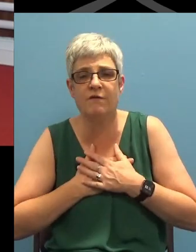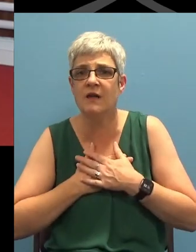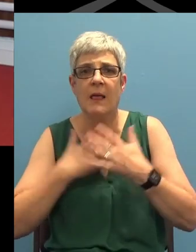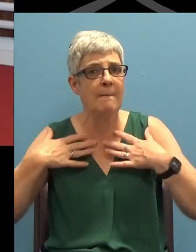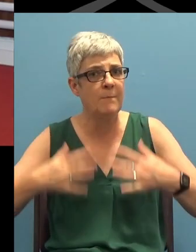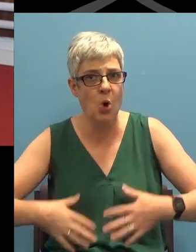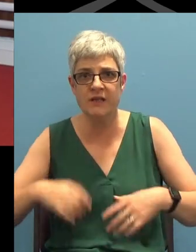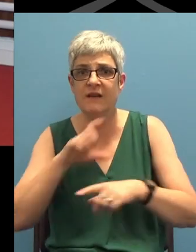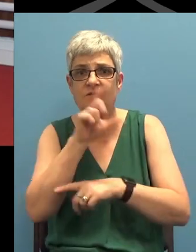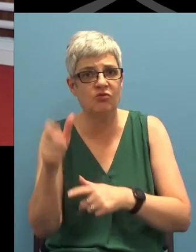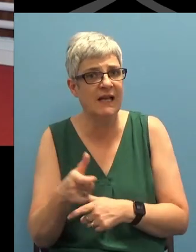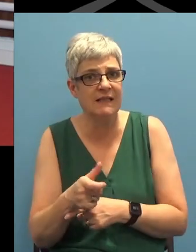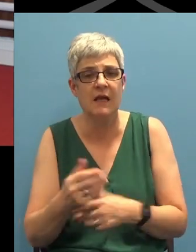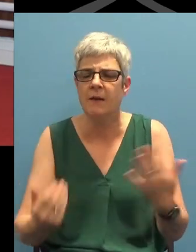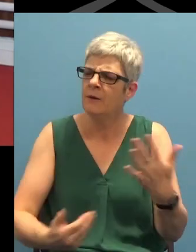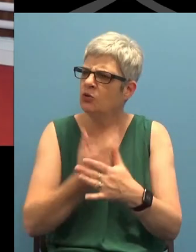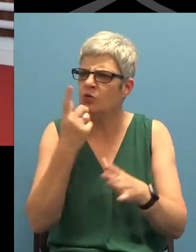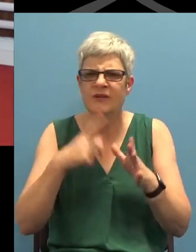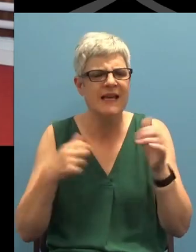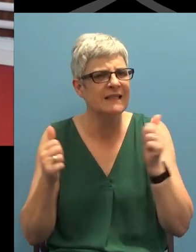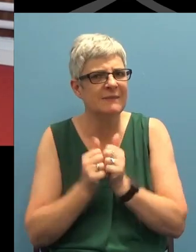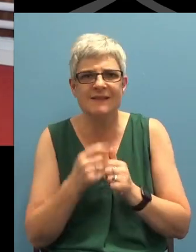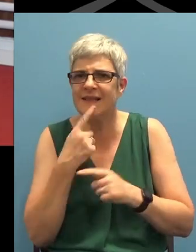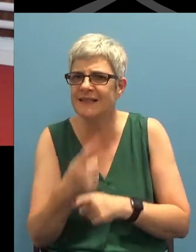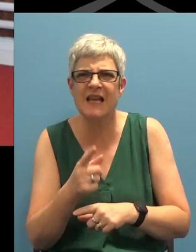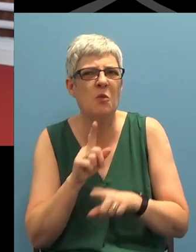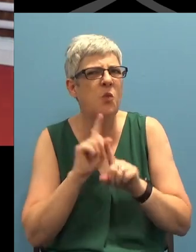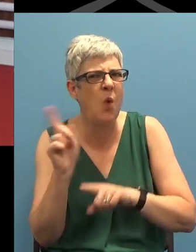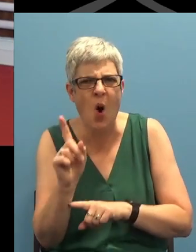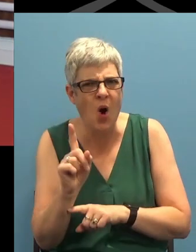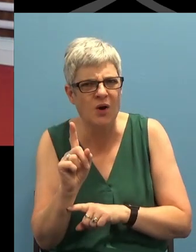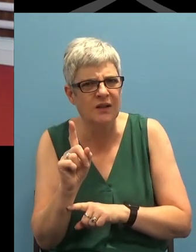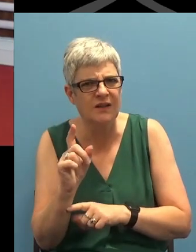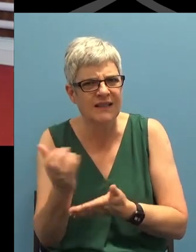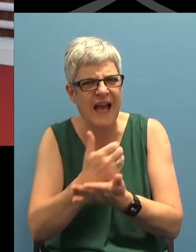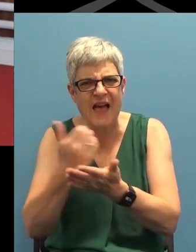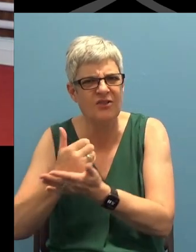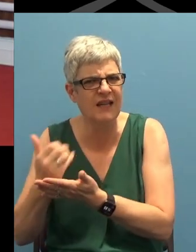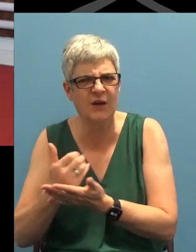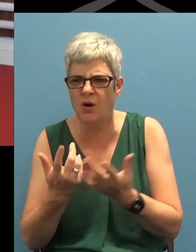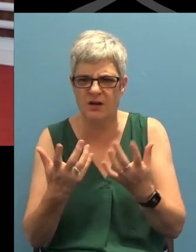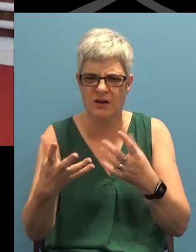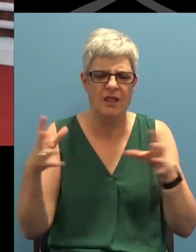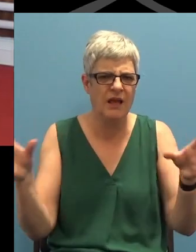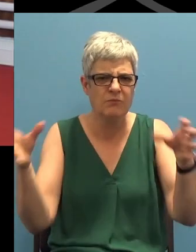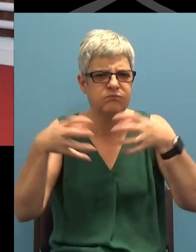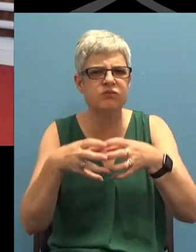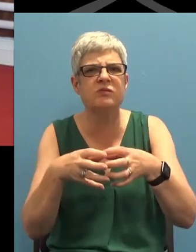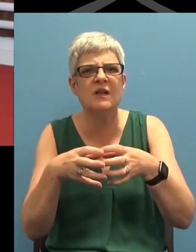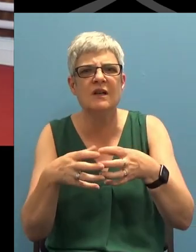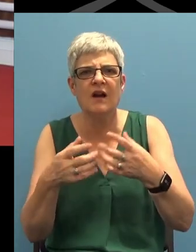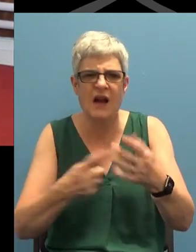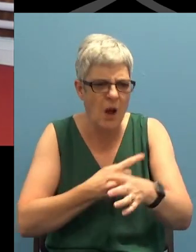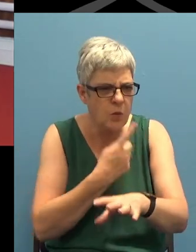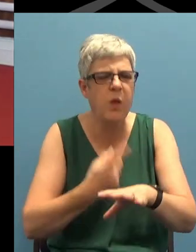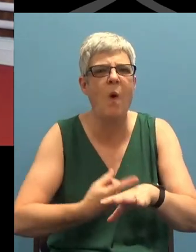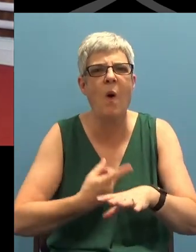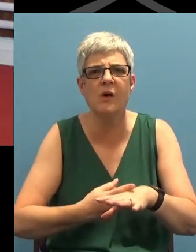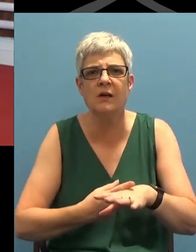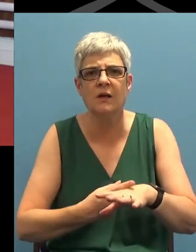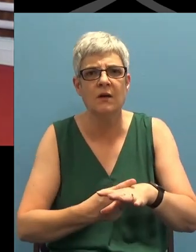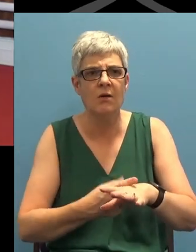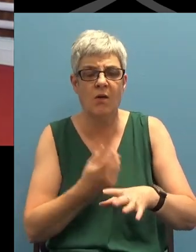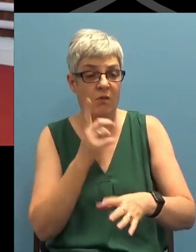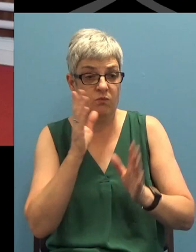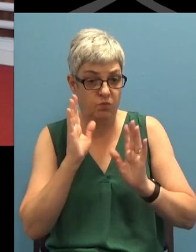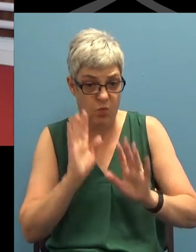But the New Testament doesn't say what kind of gathering or for how long we gather or anything of that, and even doesn't tell us very much about